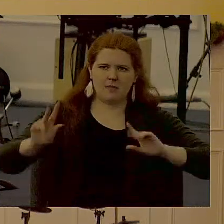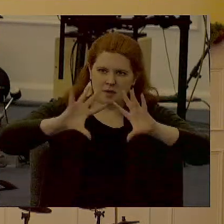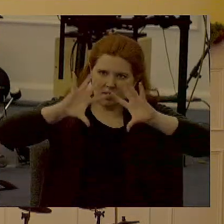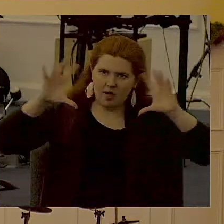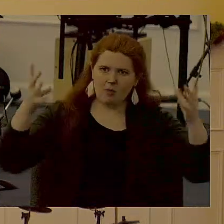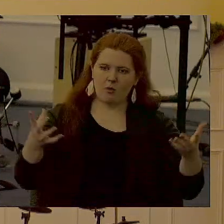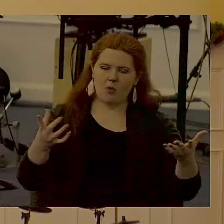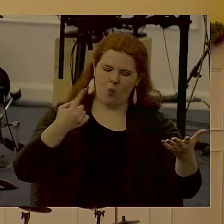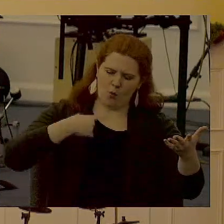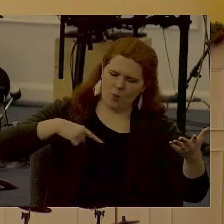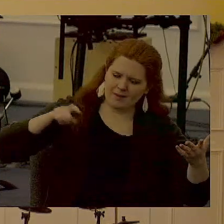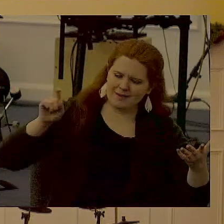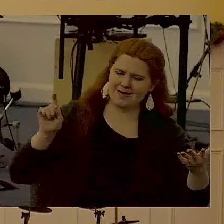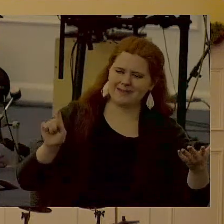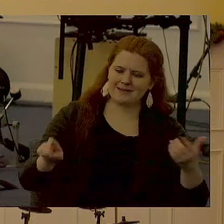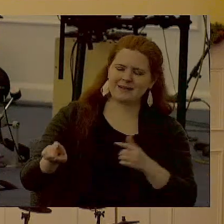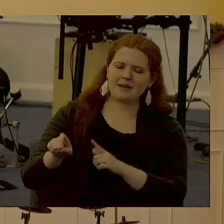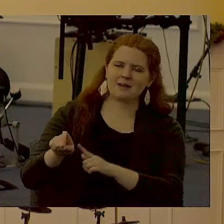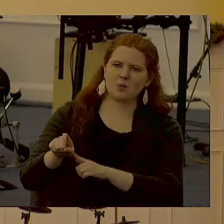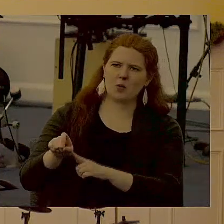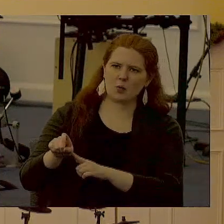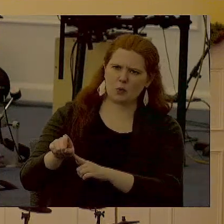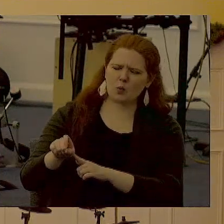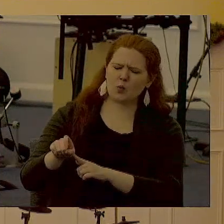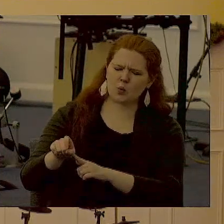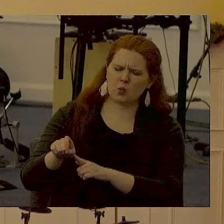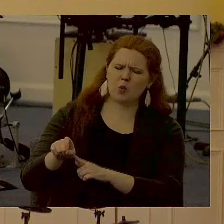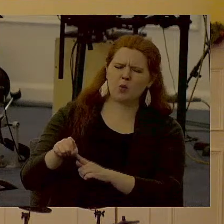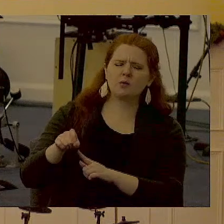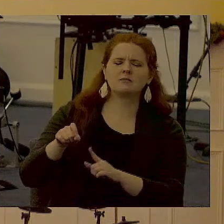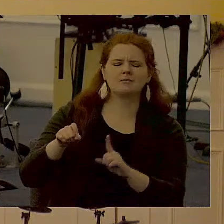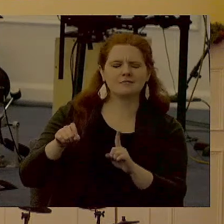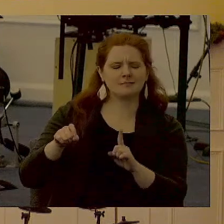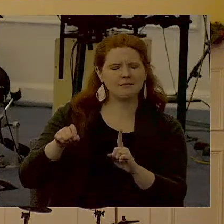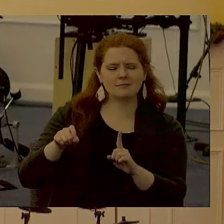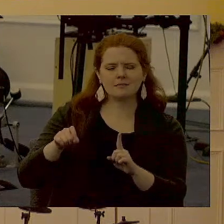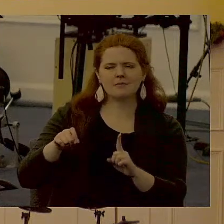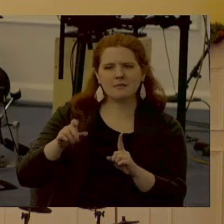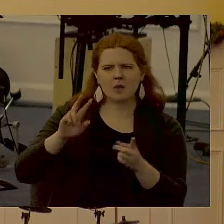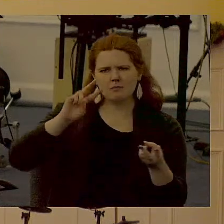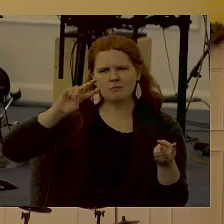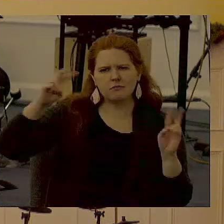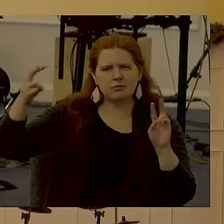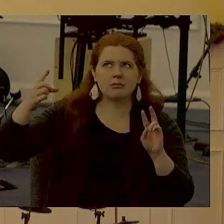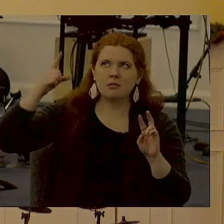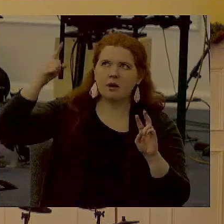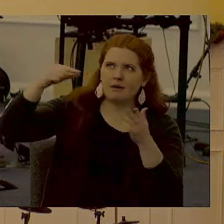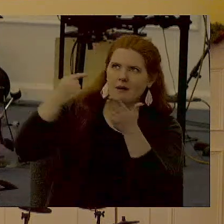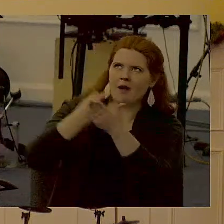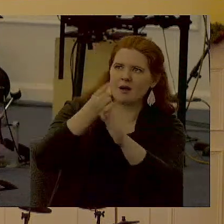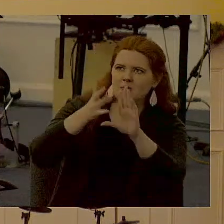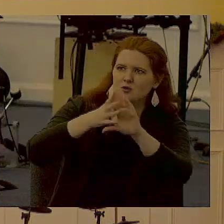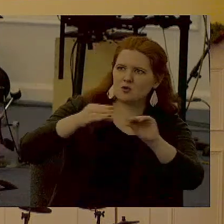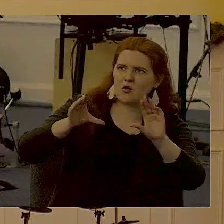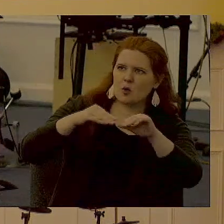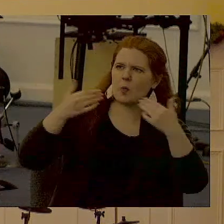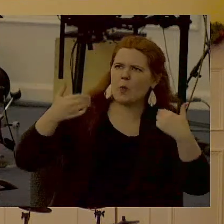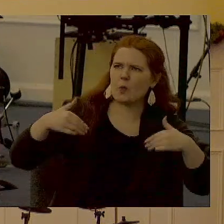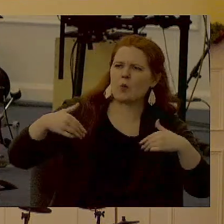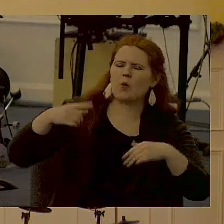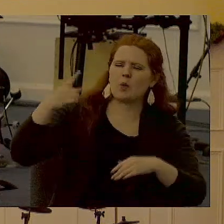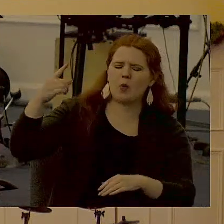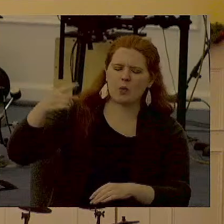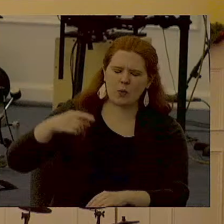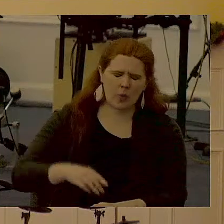are needy, you're going to misunderstand just how big the gospel story really is.